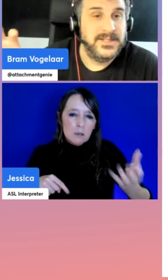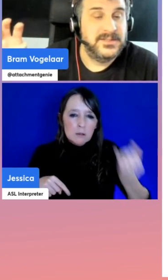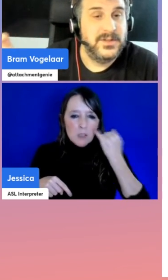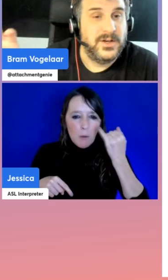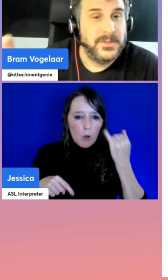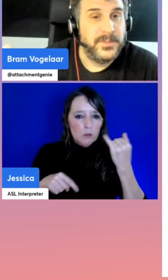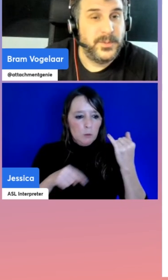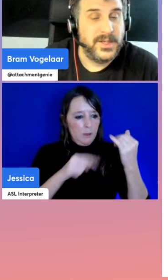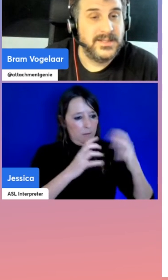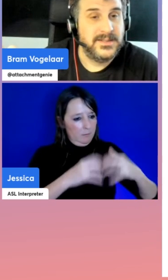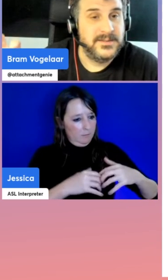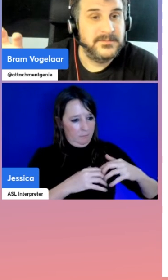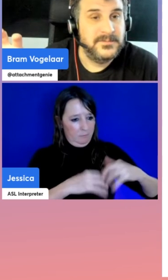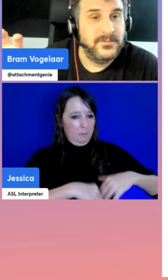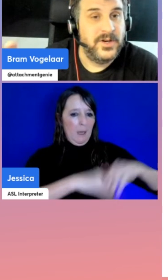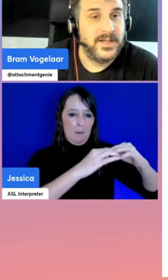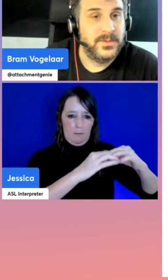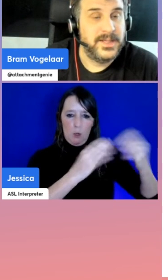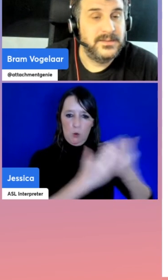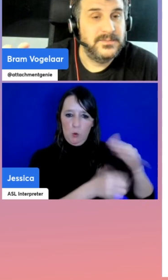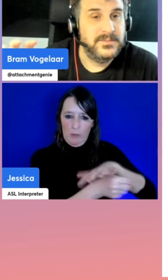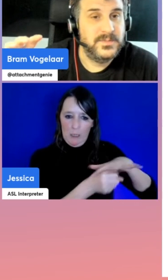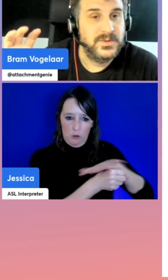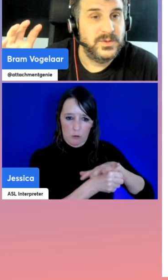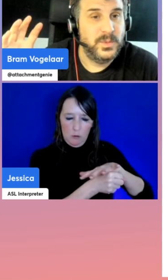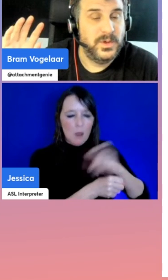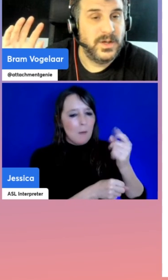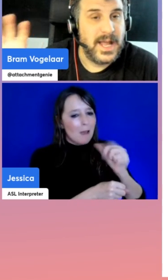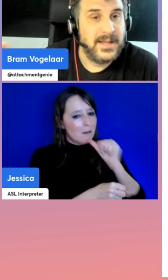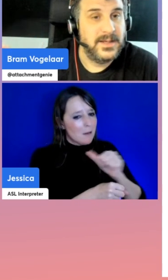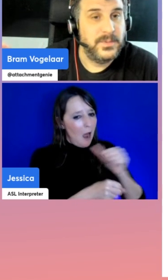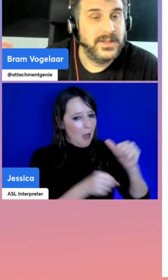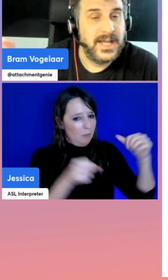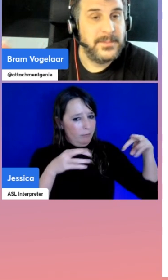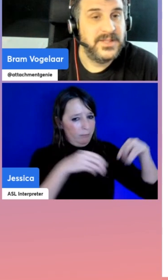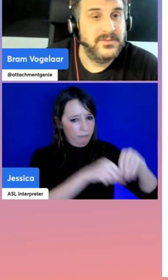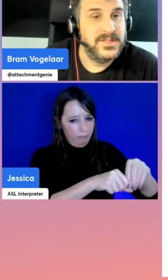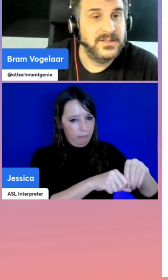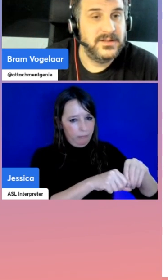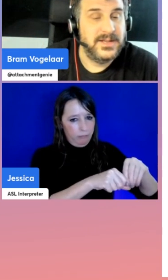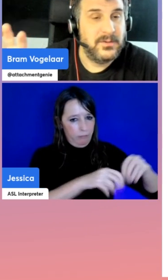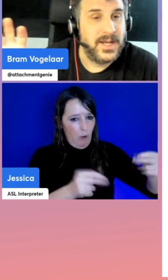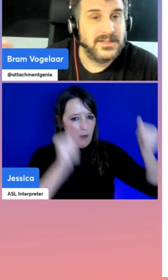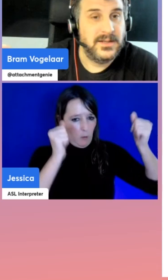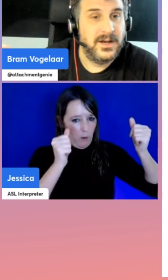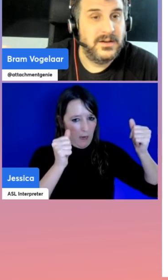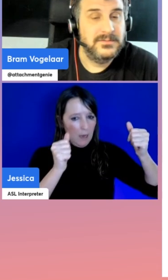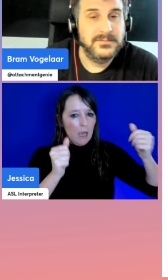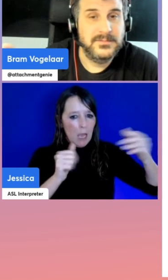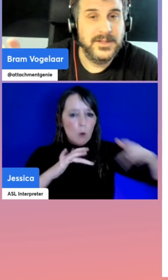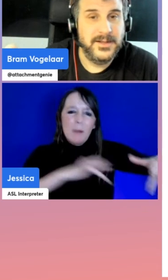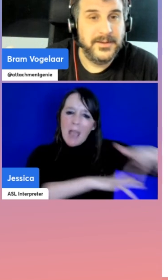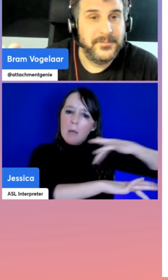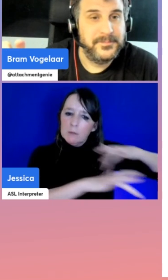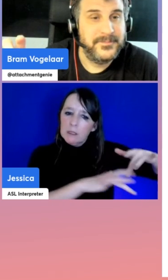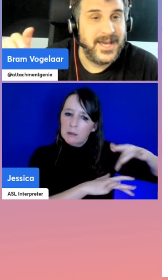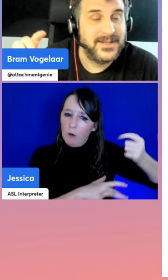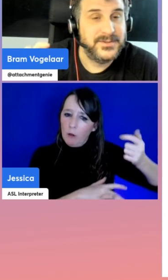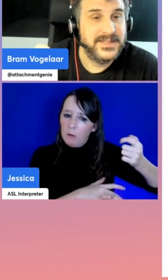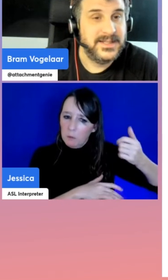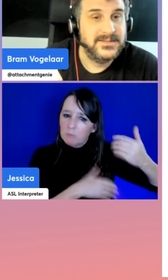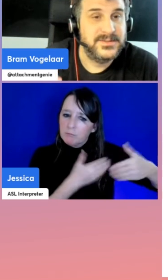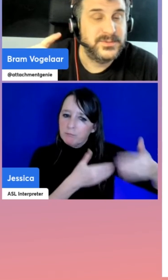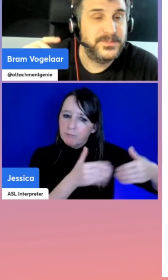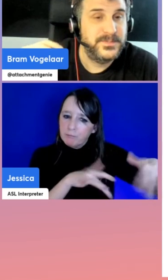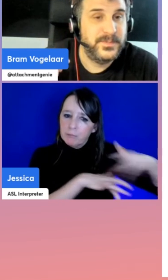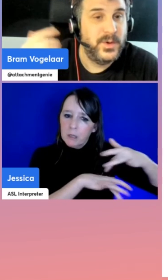That region is not going to be populated right away. So we're going to end up with an empty region that we actually are adding